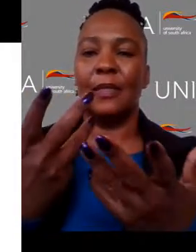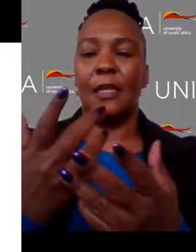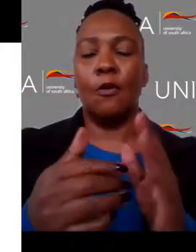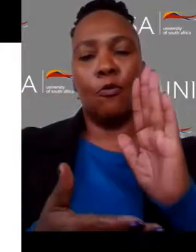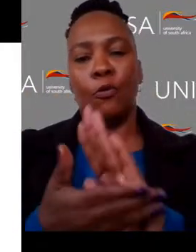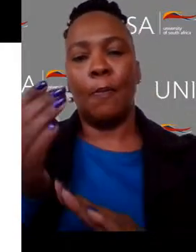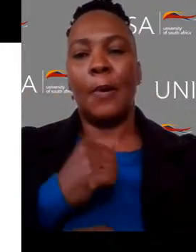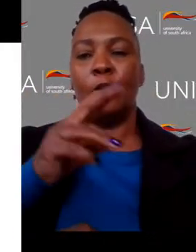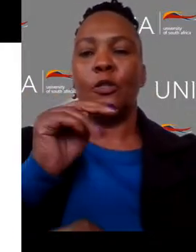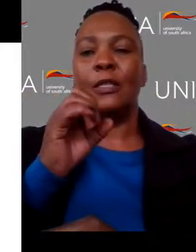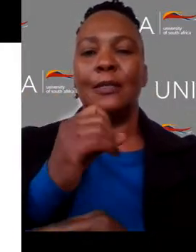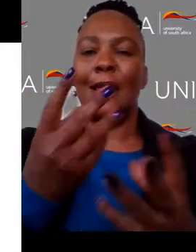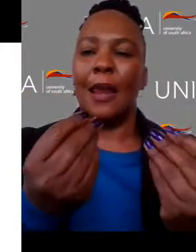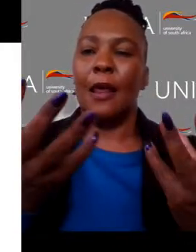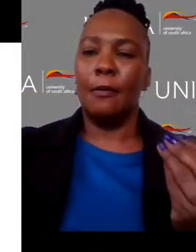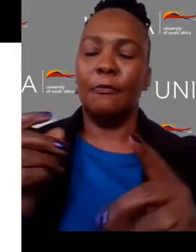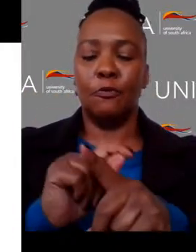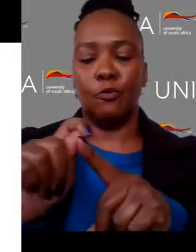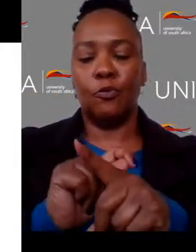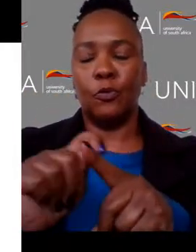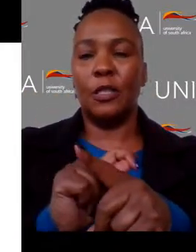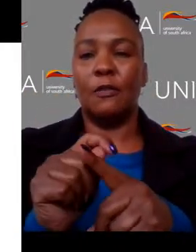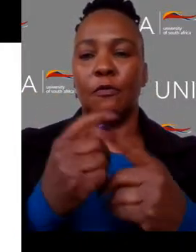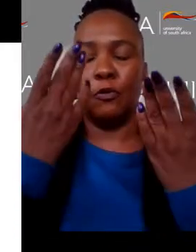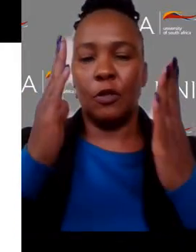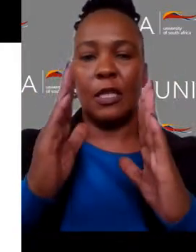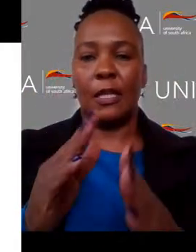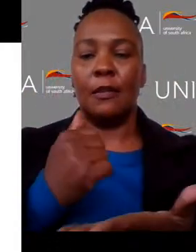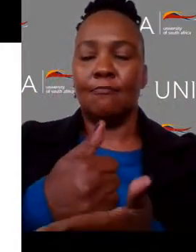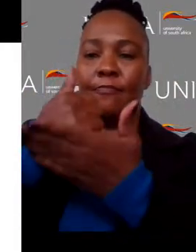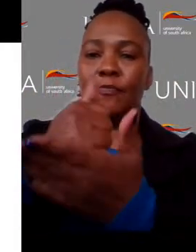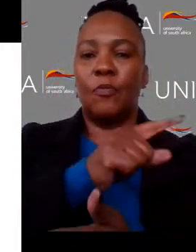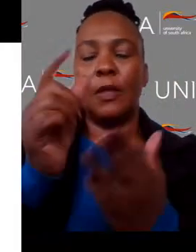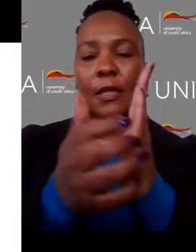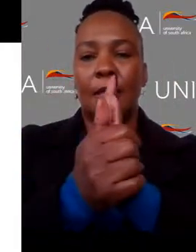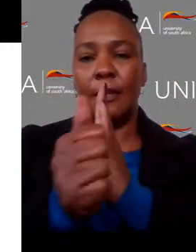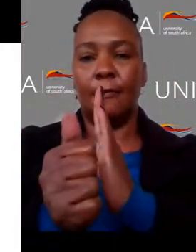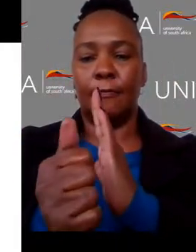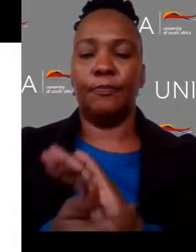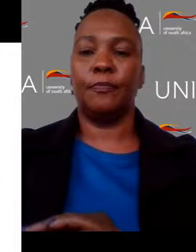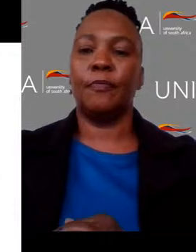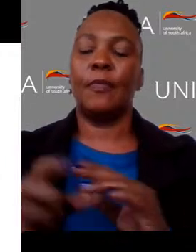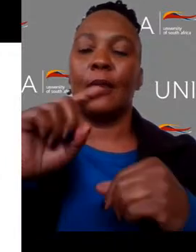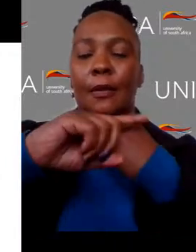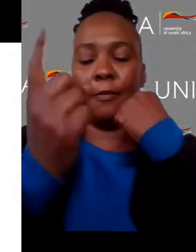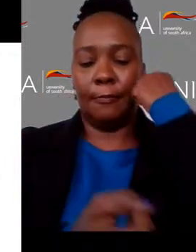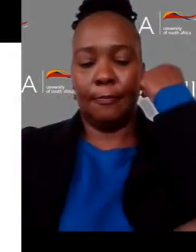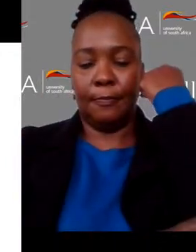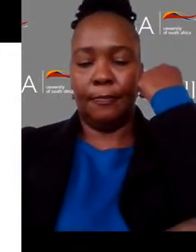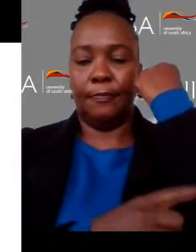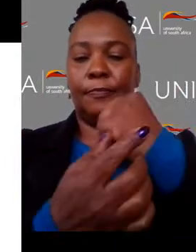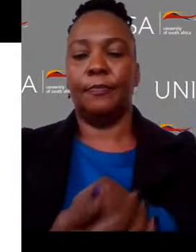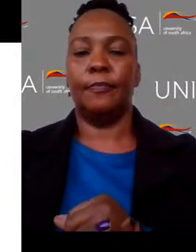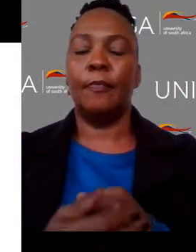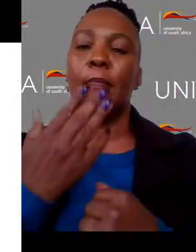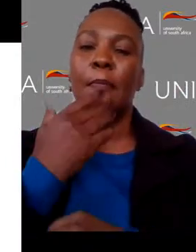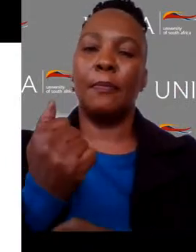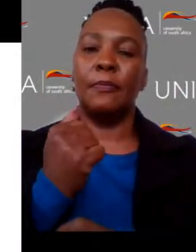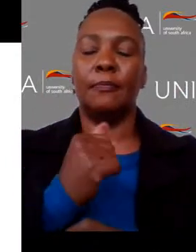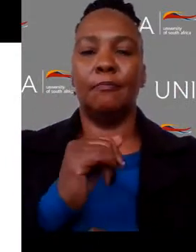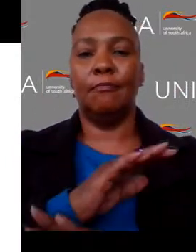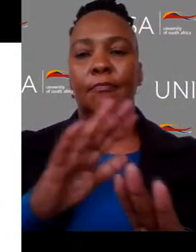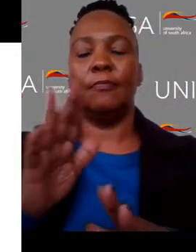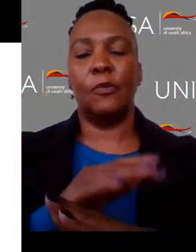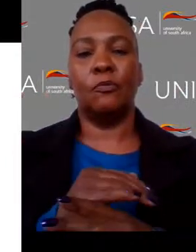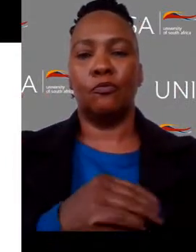of schedules for student training to assist you with these skills. And lastly, please, if you are not